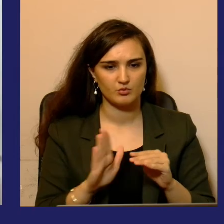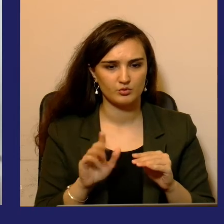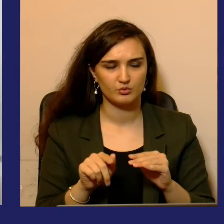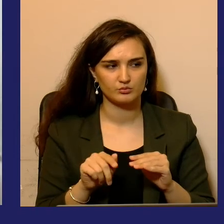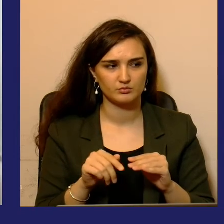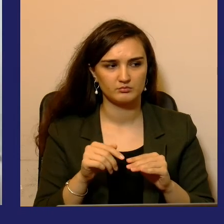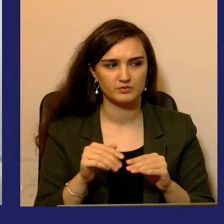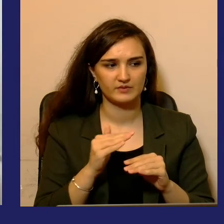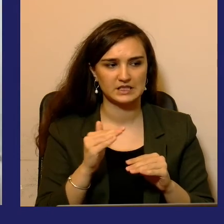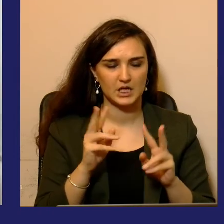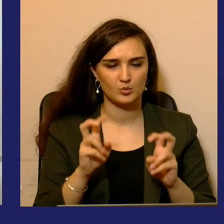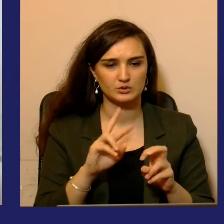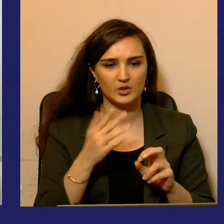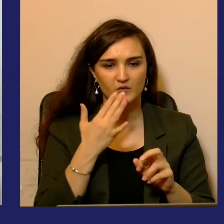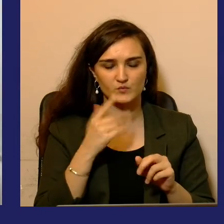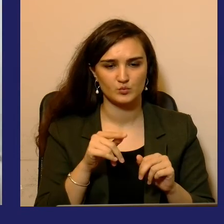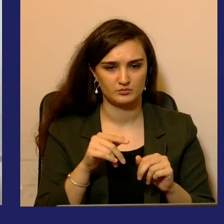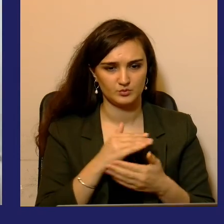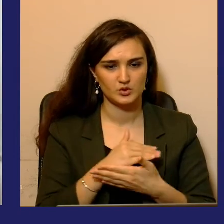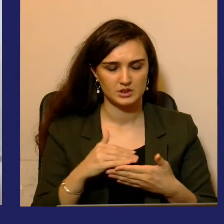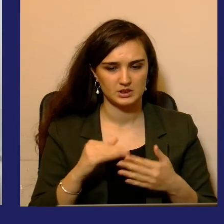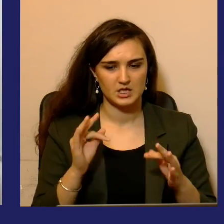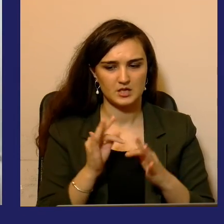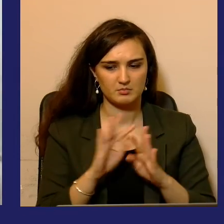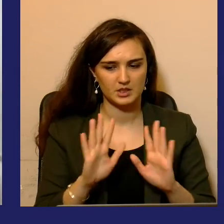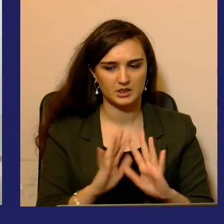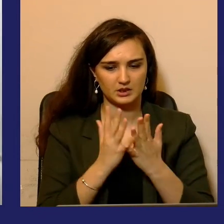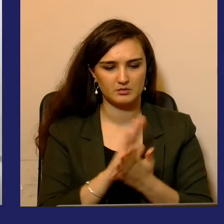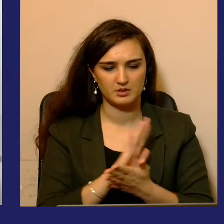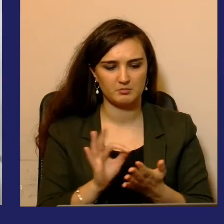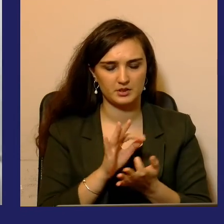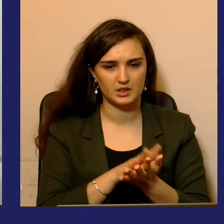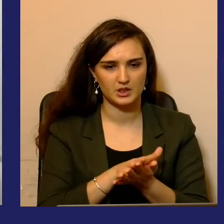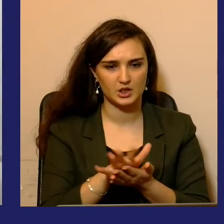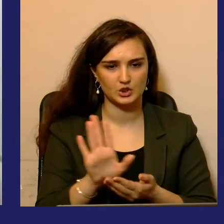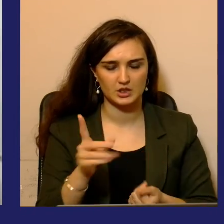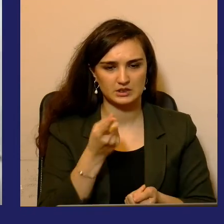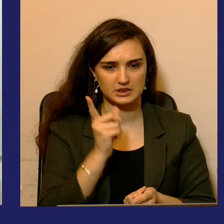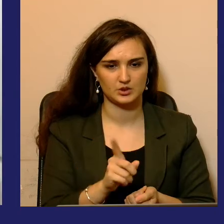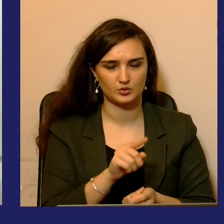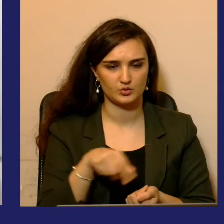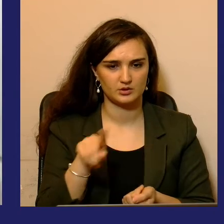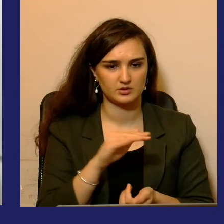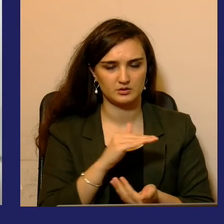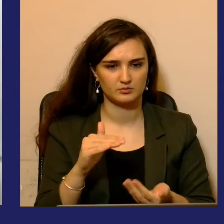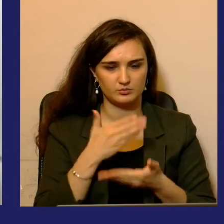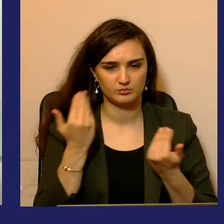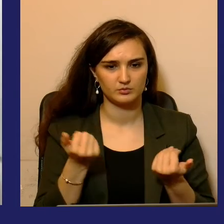national administration, you have next to no spending by any level of government. The governors don't have enough money. It's a federal